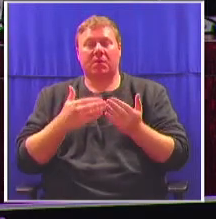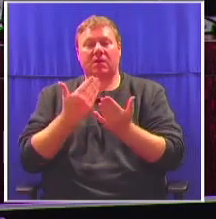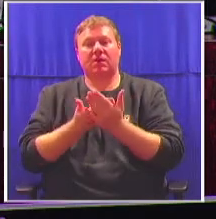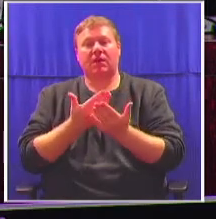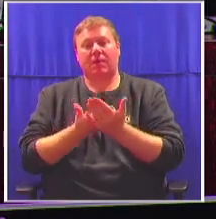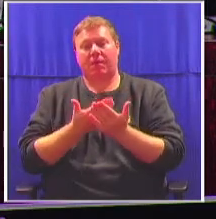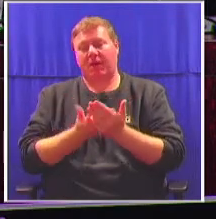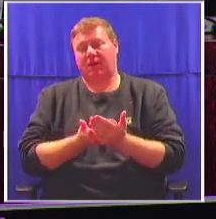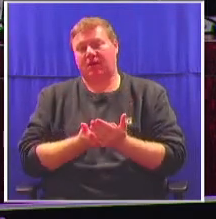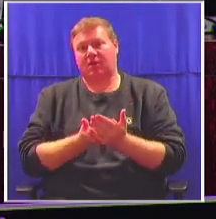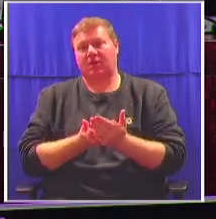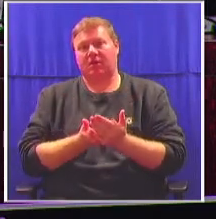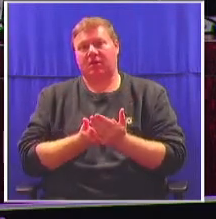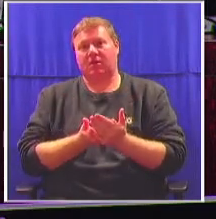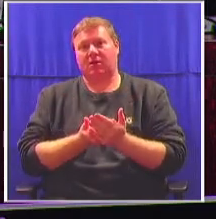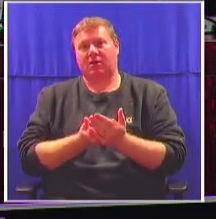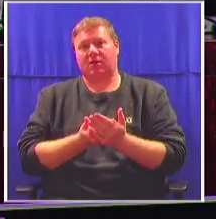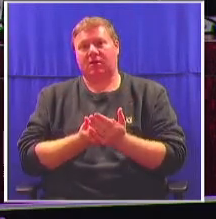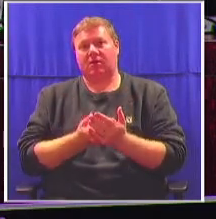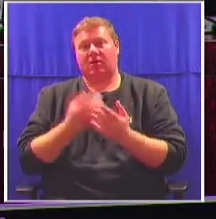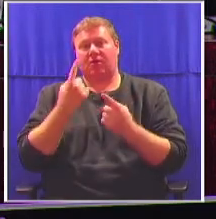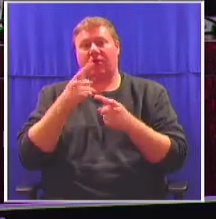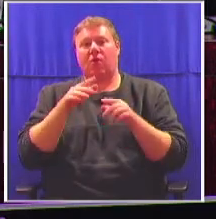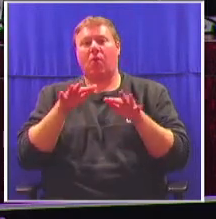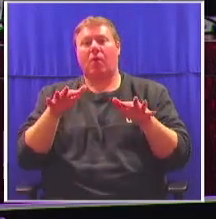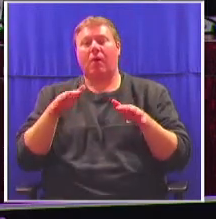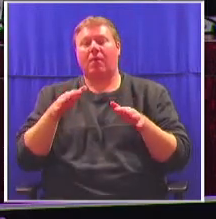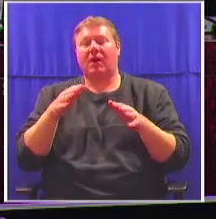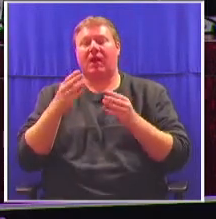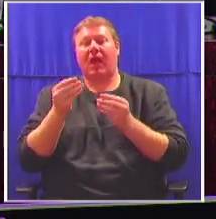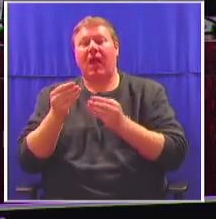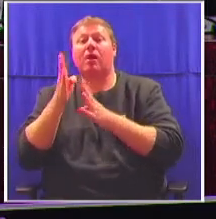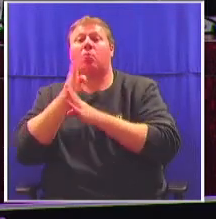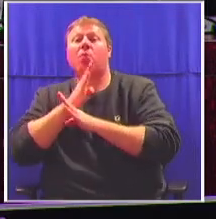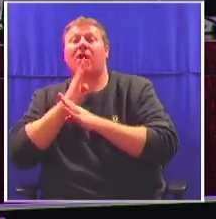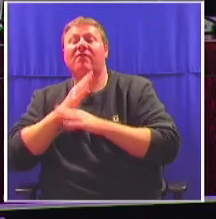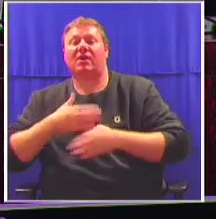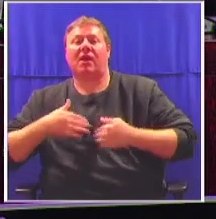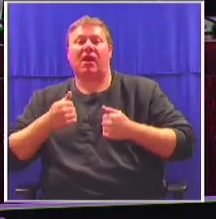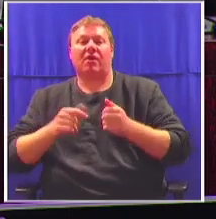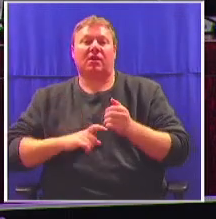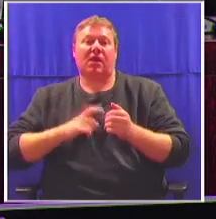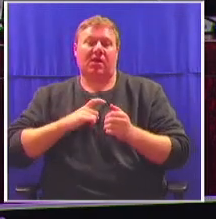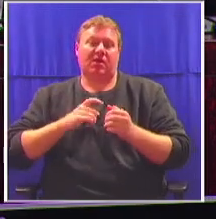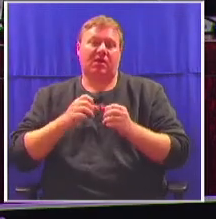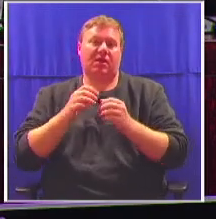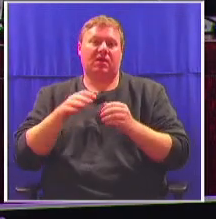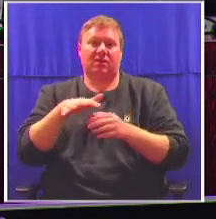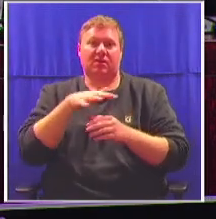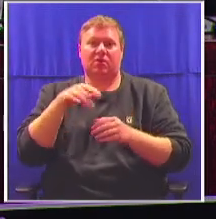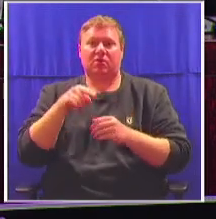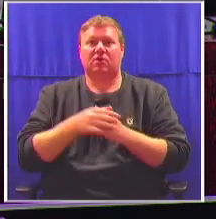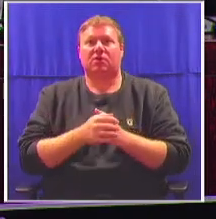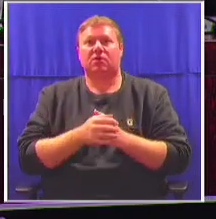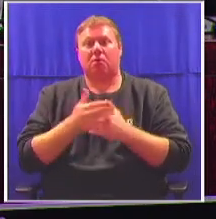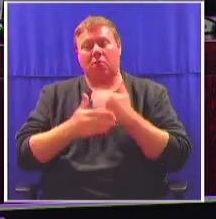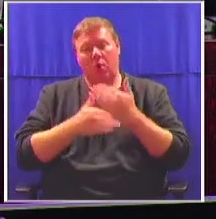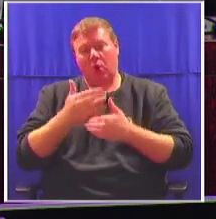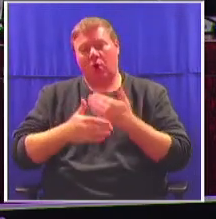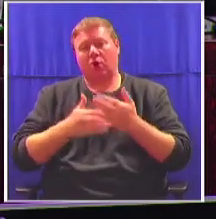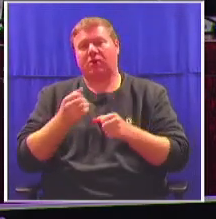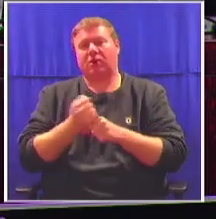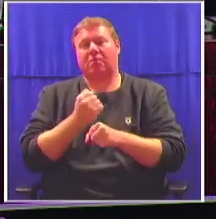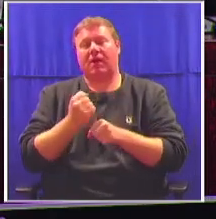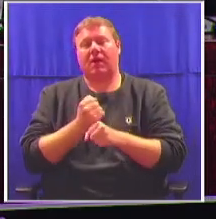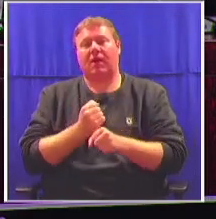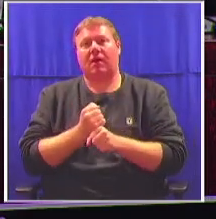capabilities of the public and private healthcare sectors. Progress is being made in